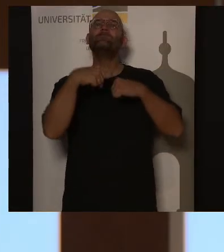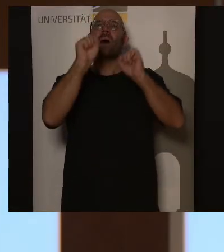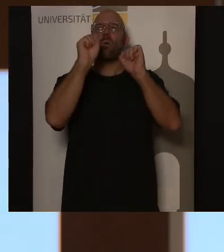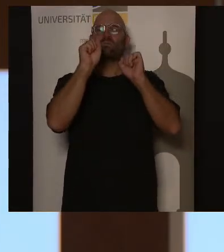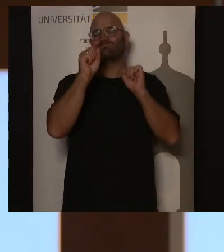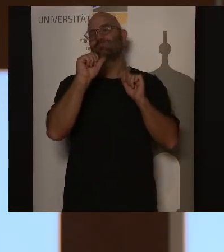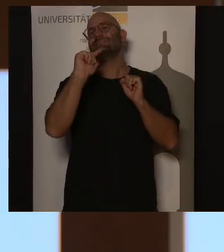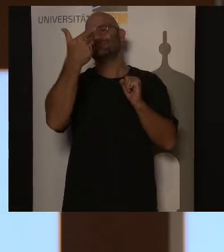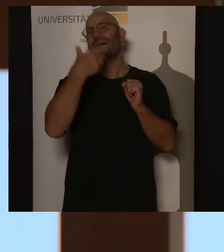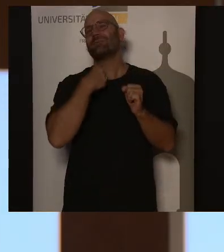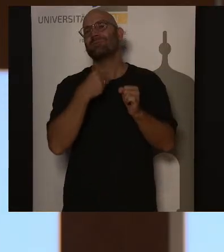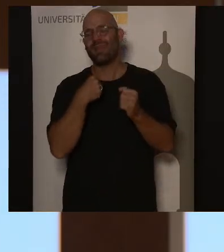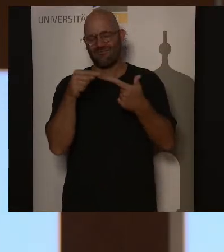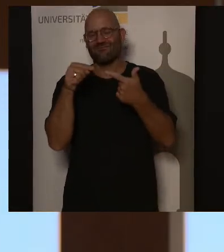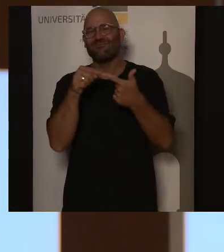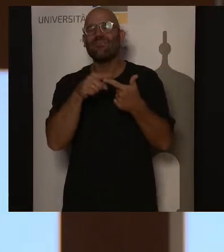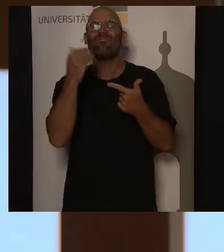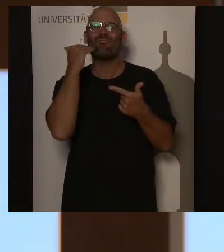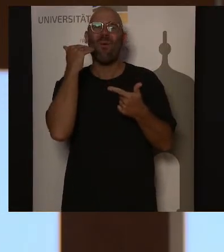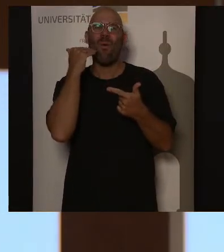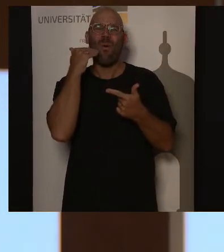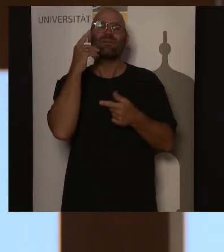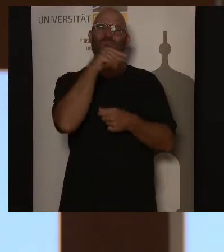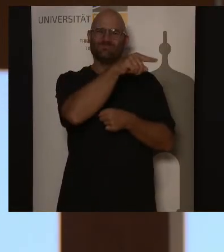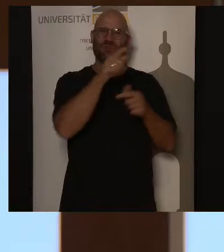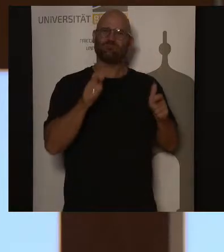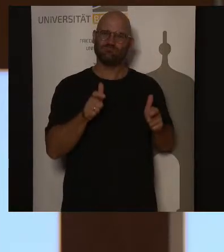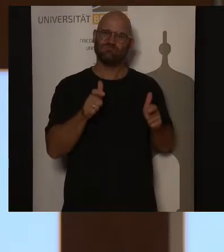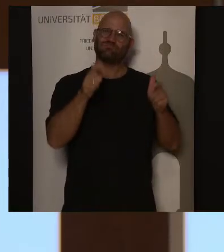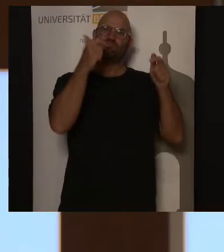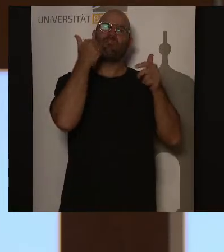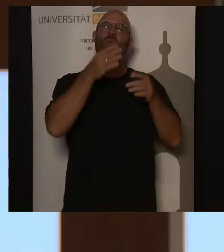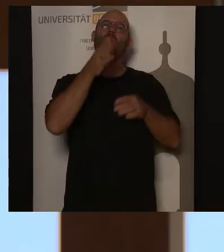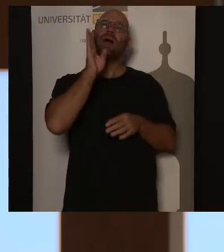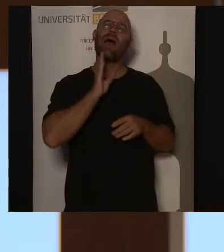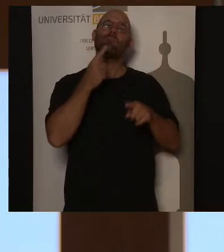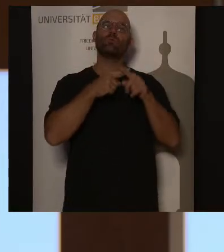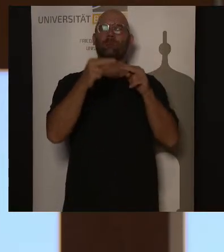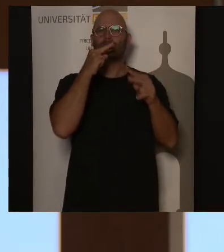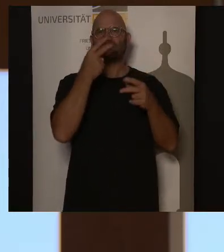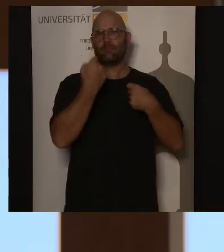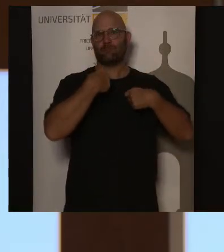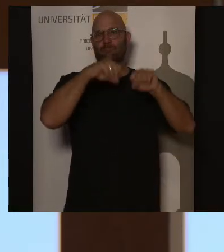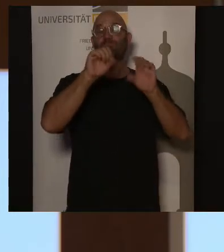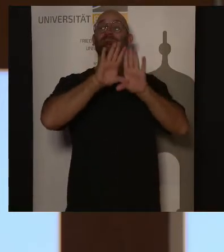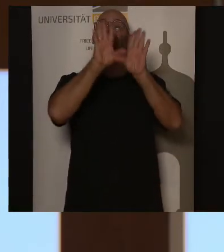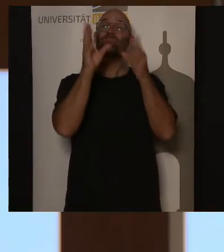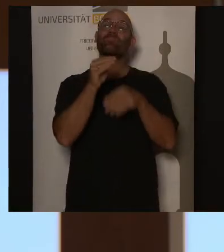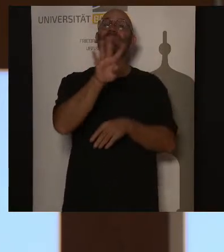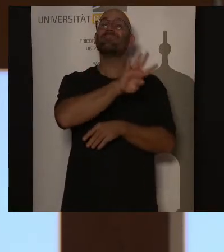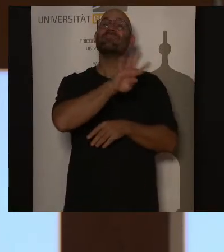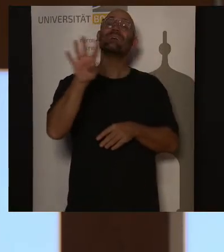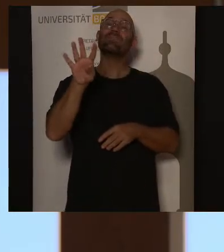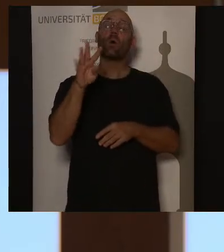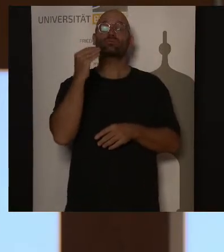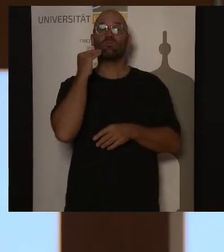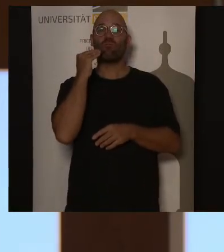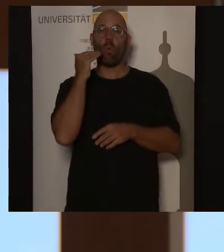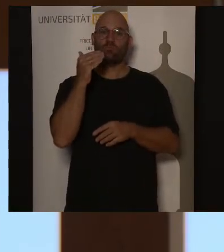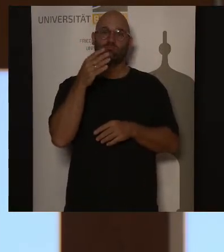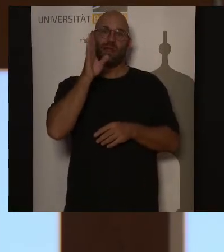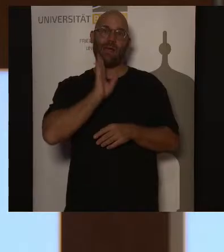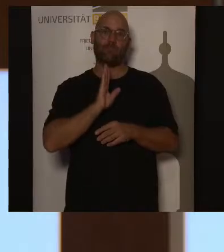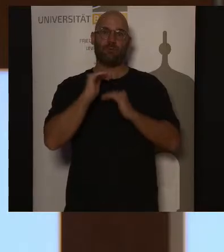currently construction going on right here next to this building. We also offer more